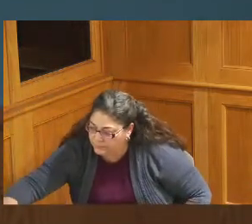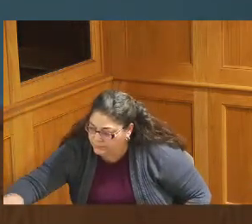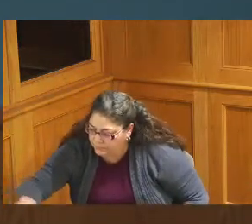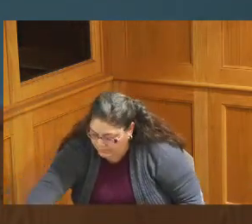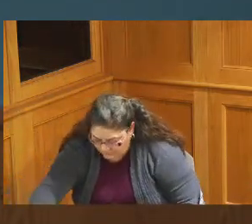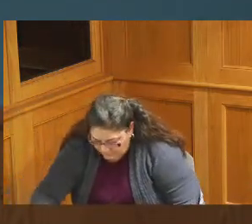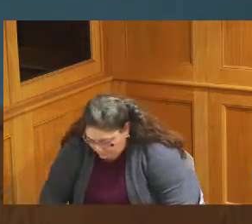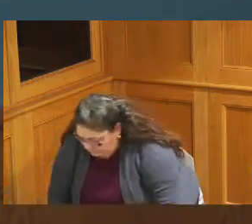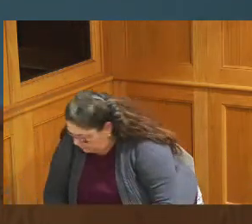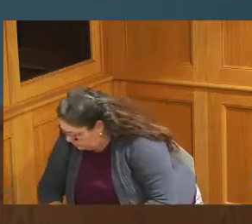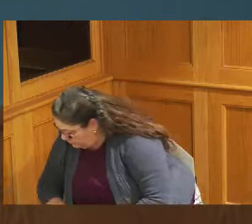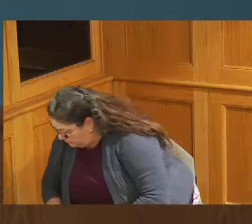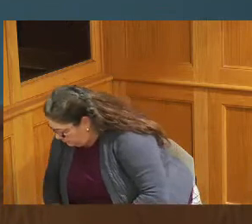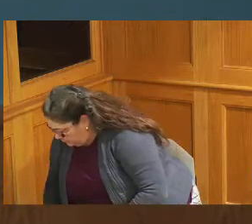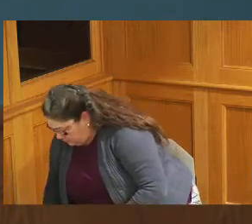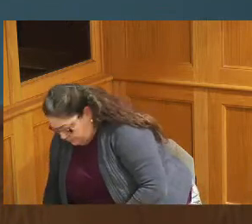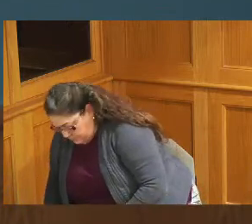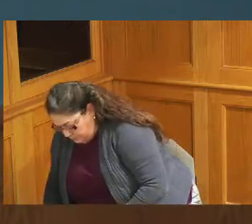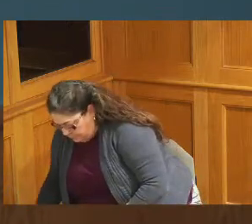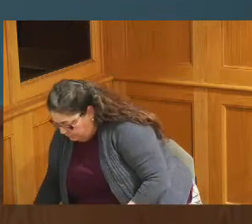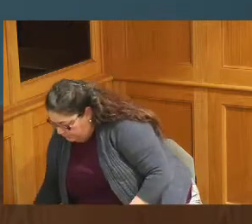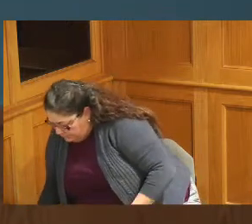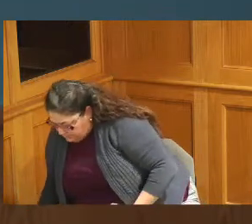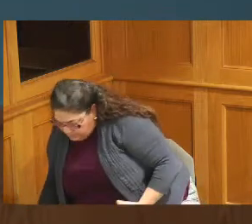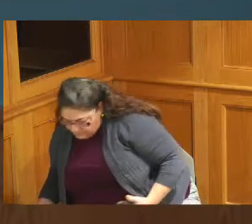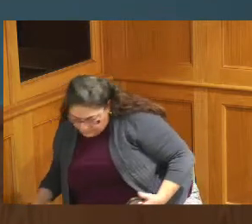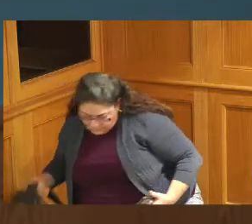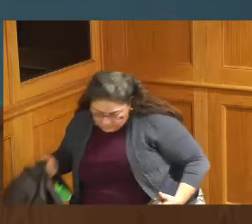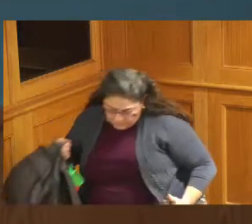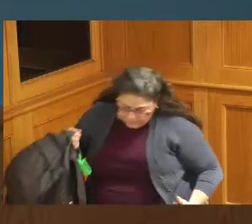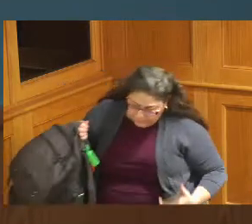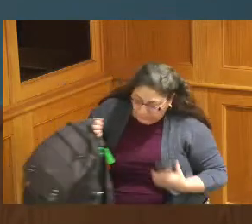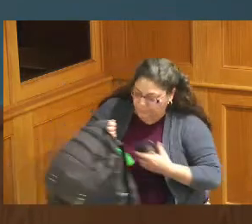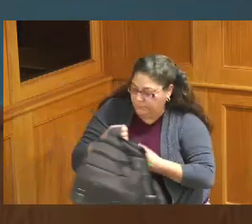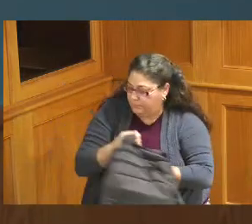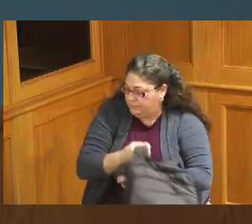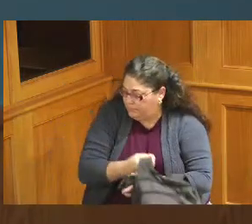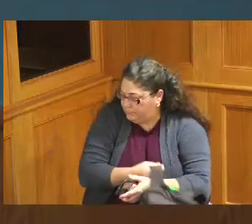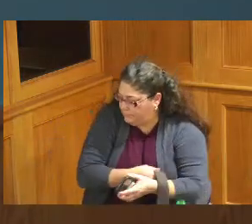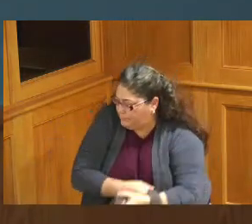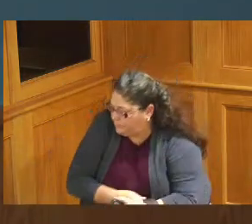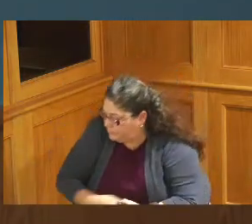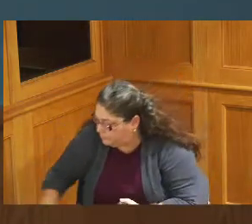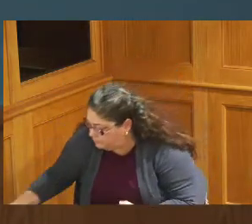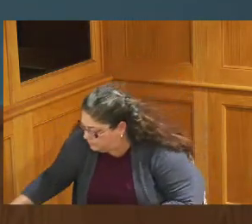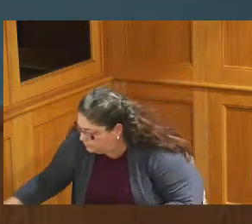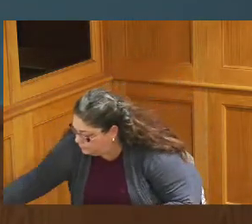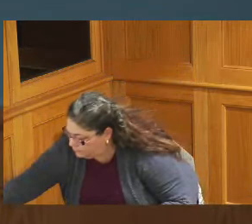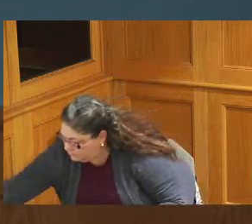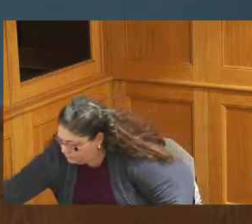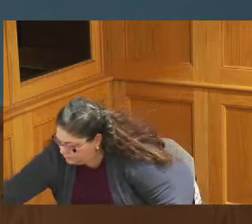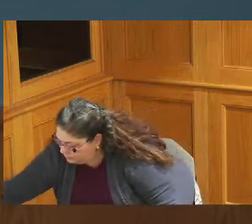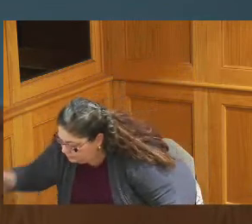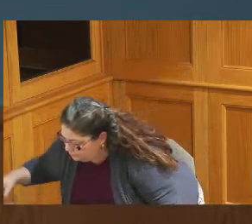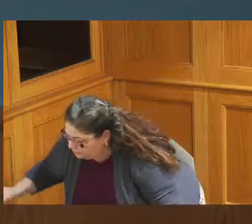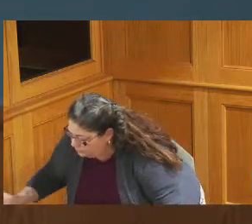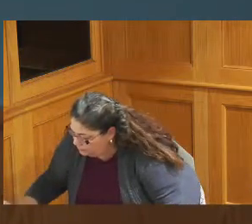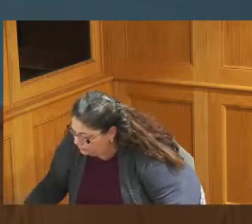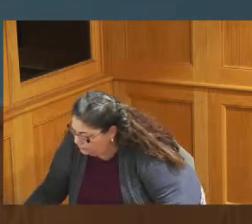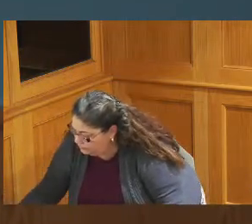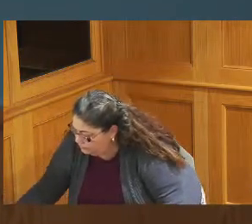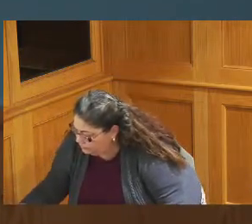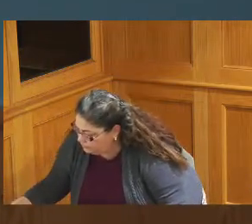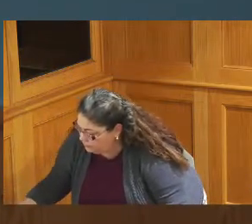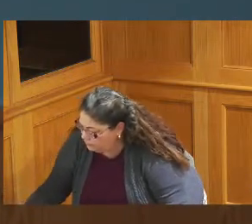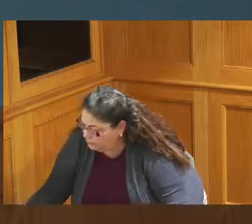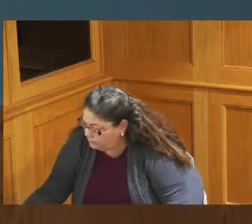as a board informed as well as the public. So those are things that I would see, but I think it's been off to a very